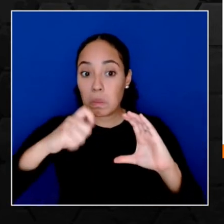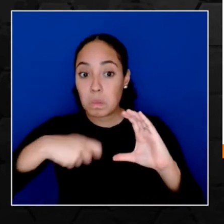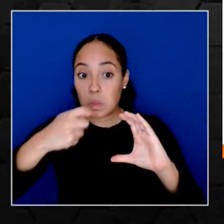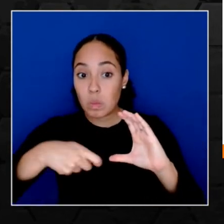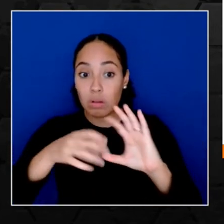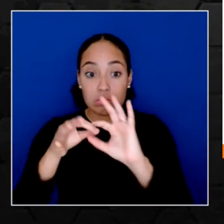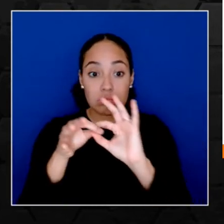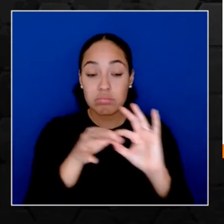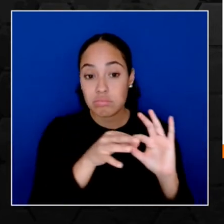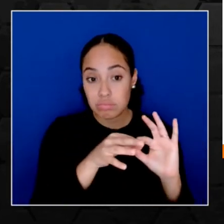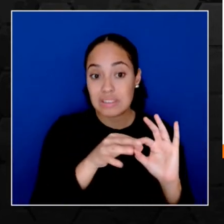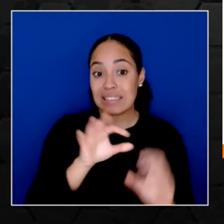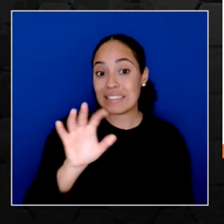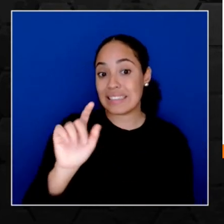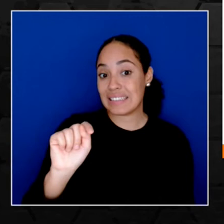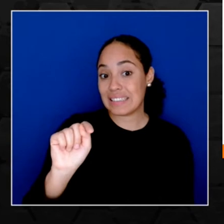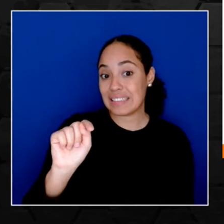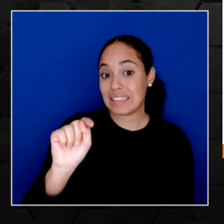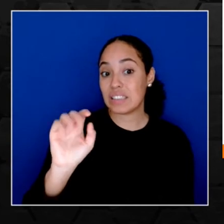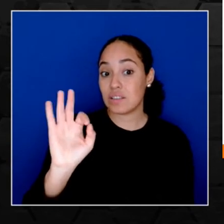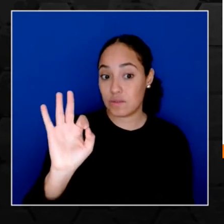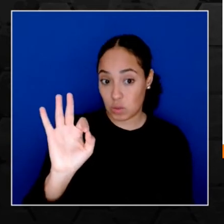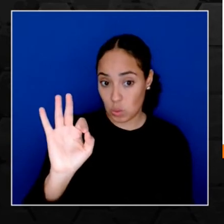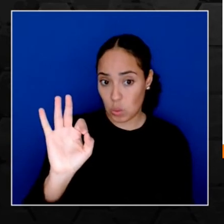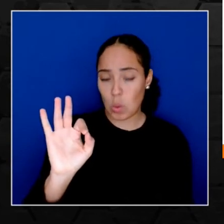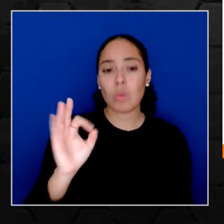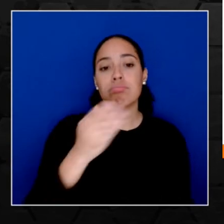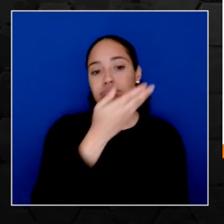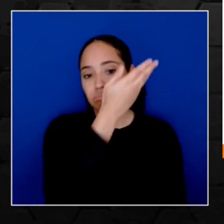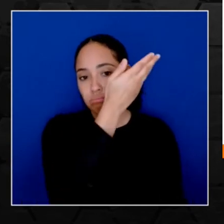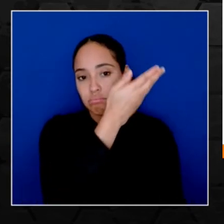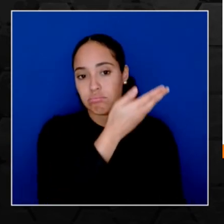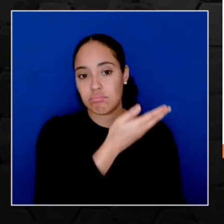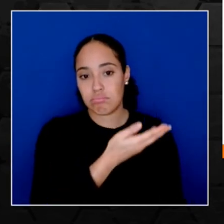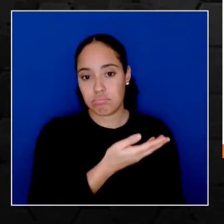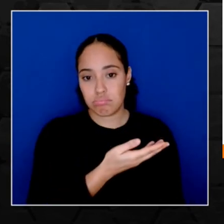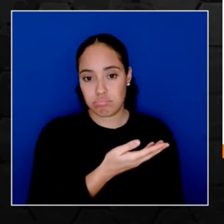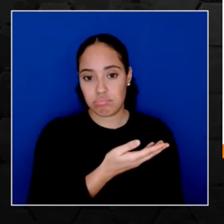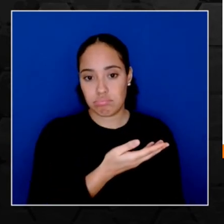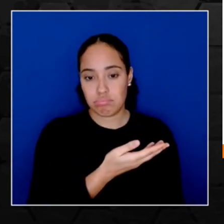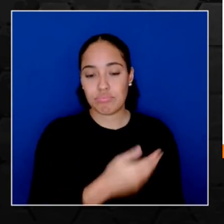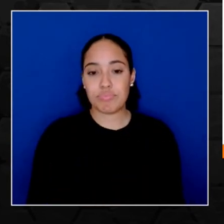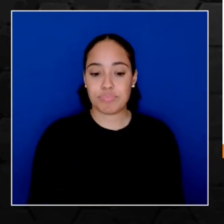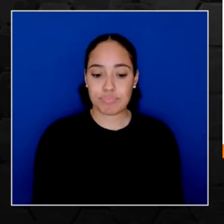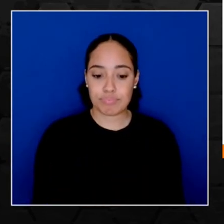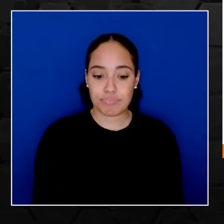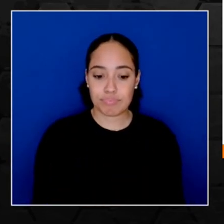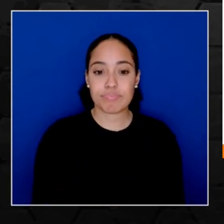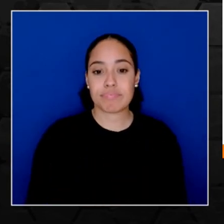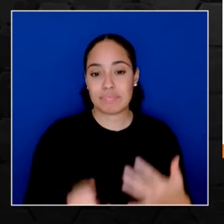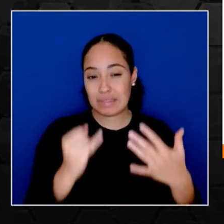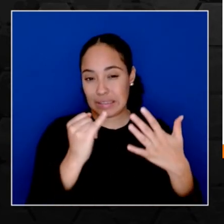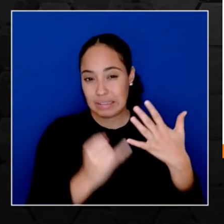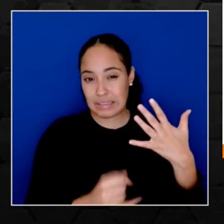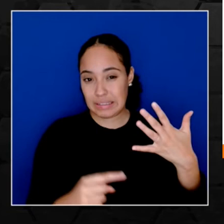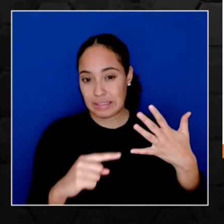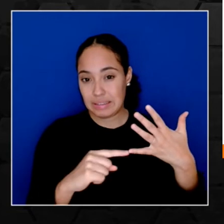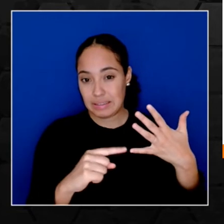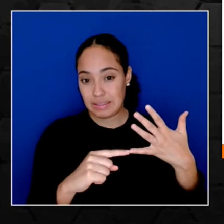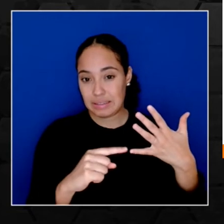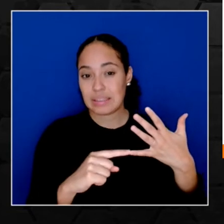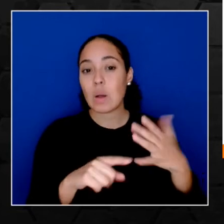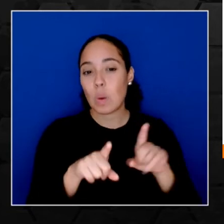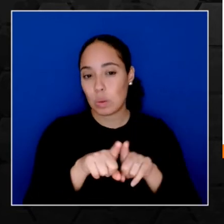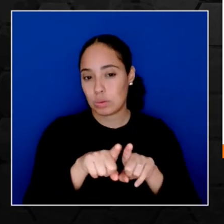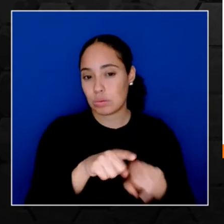the code, or you can say all the projects are listed in CodePens. And also we are on the Glitch also. So if you want to join a Glitch and we want to explore through Glitch, the tutorials that